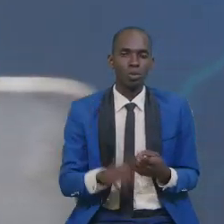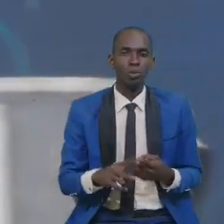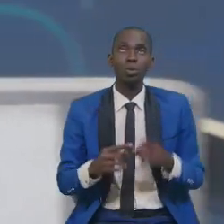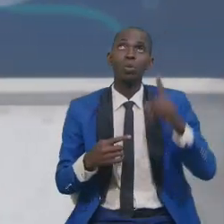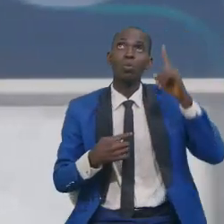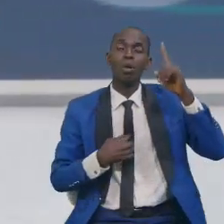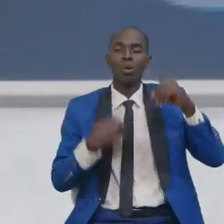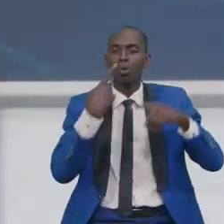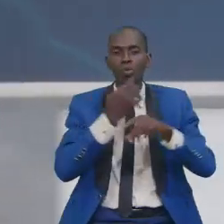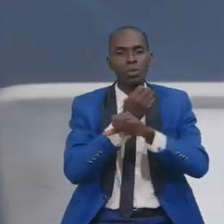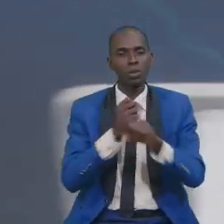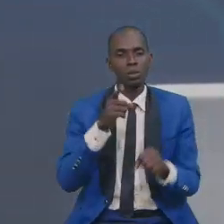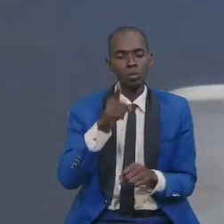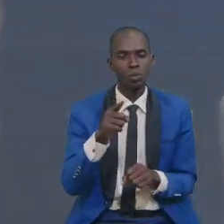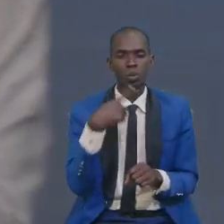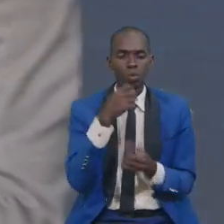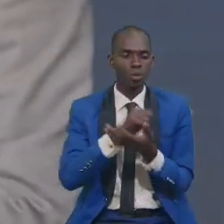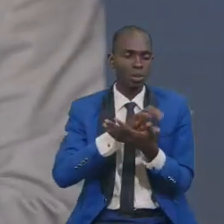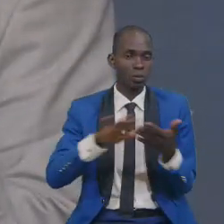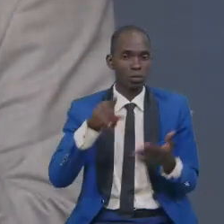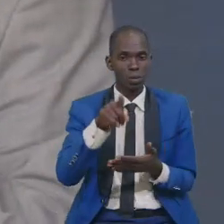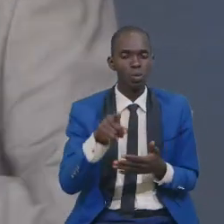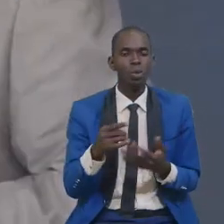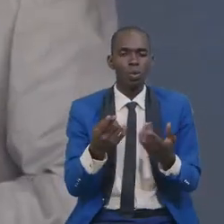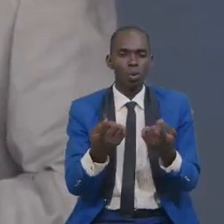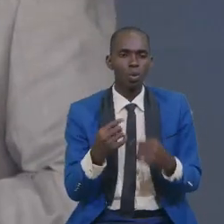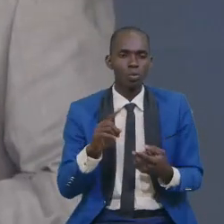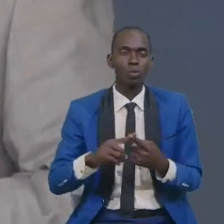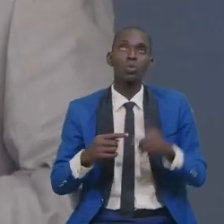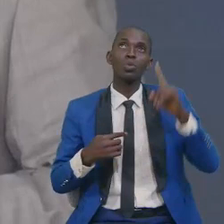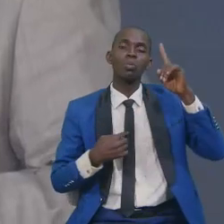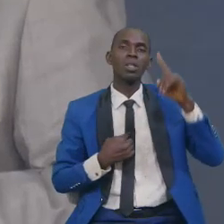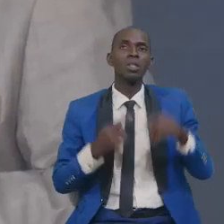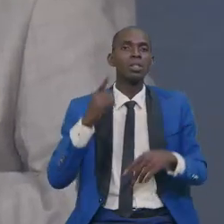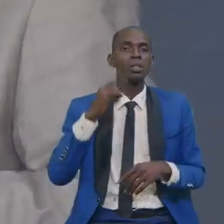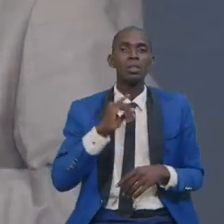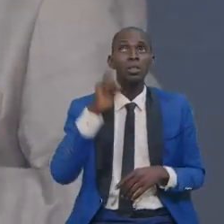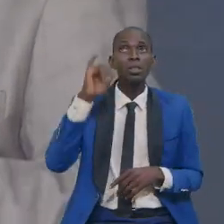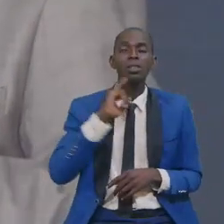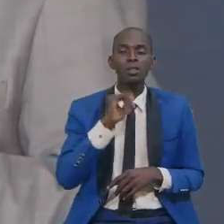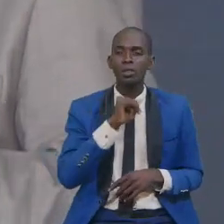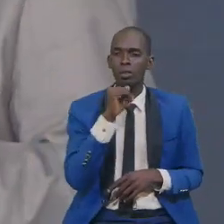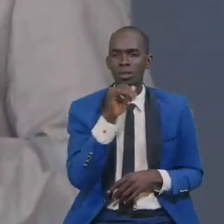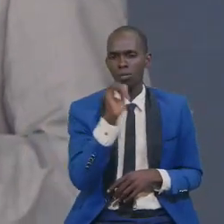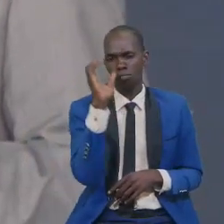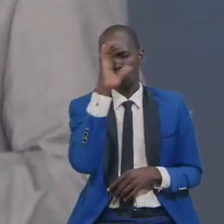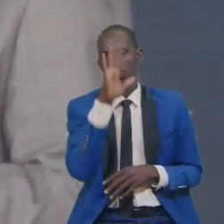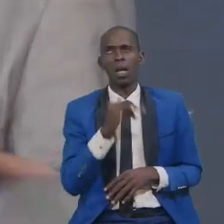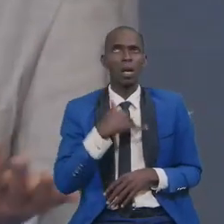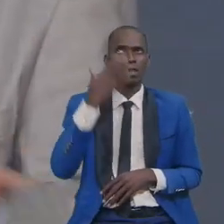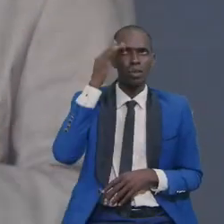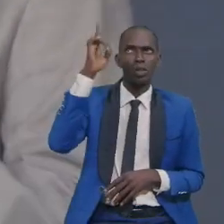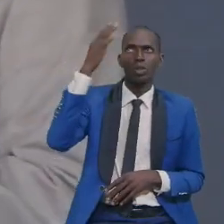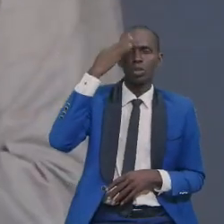Sanctified him let him come unto me he's not a stranger to me I know him